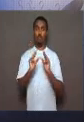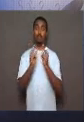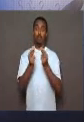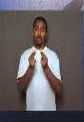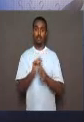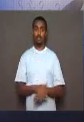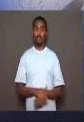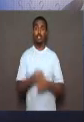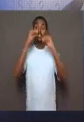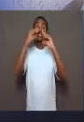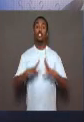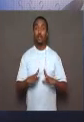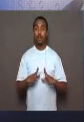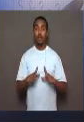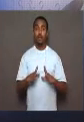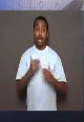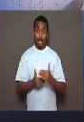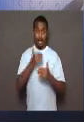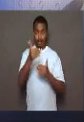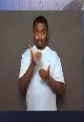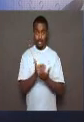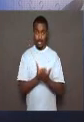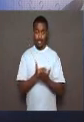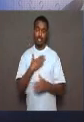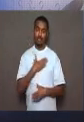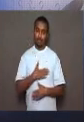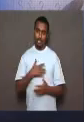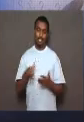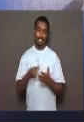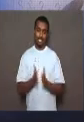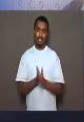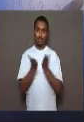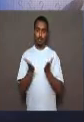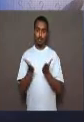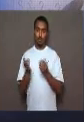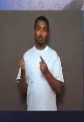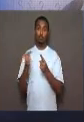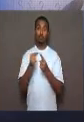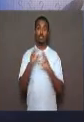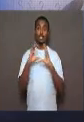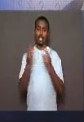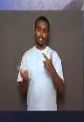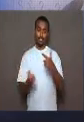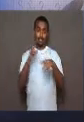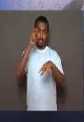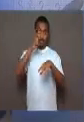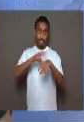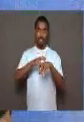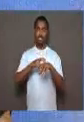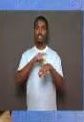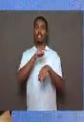parents. Teacher, after the lesson, please read the text to the class a second